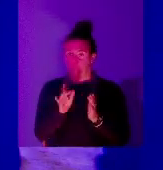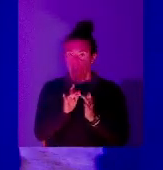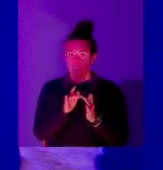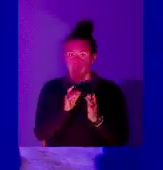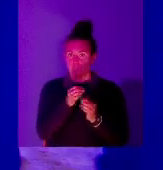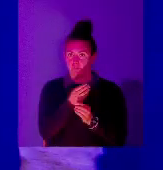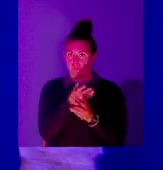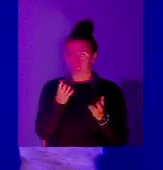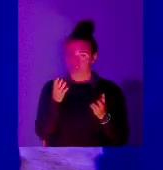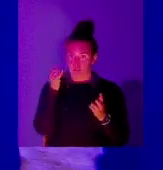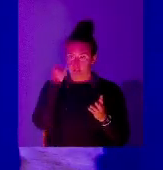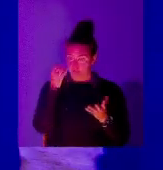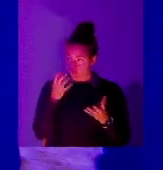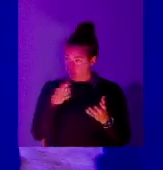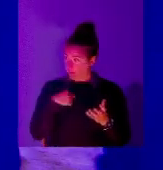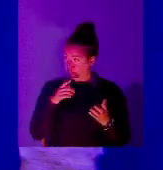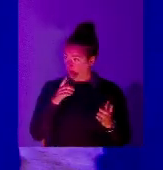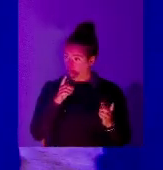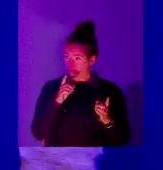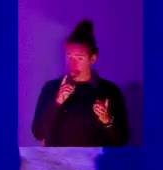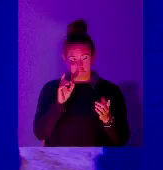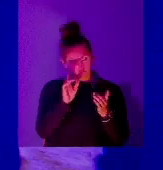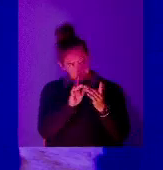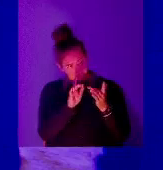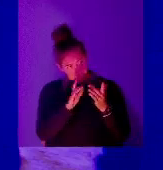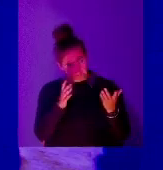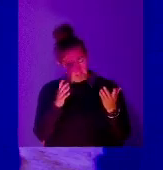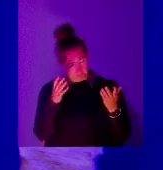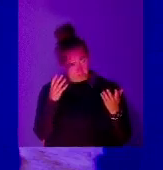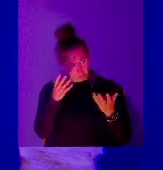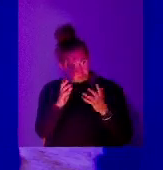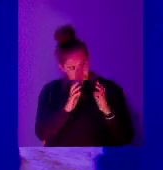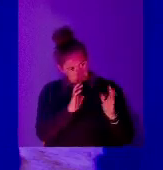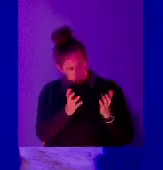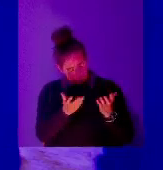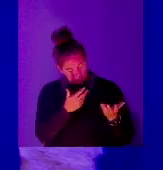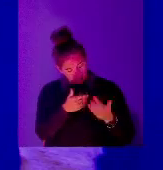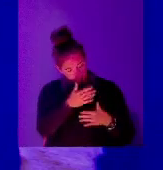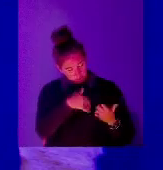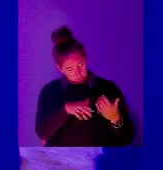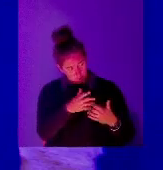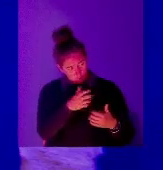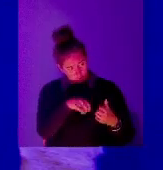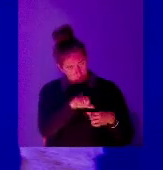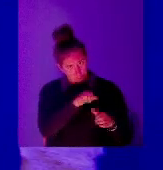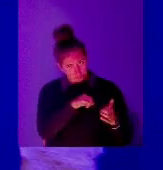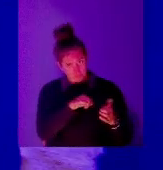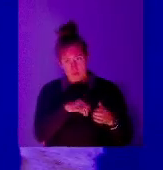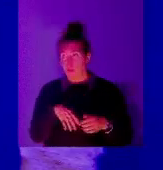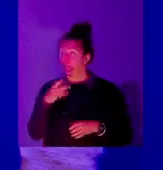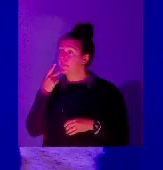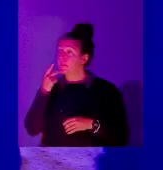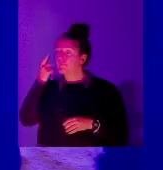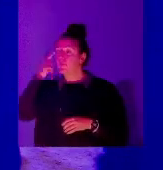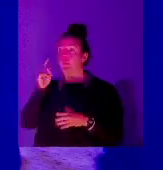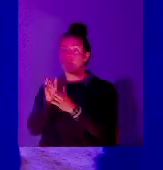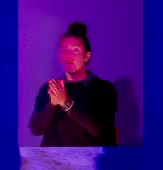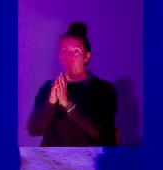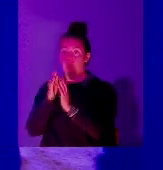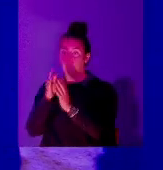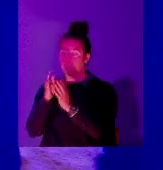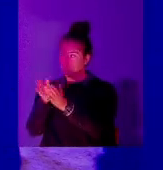to follow up and get to know you, let you get to know us. The pink is for prayer requests if you have anything you'd like us to pray